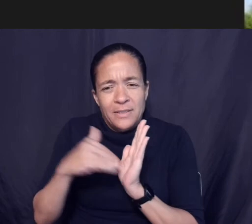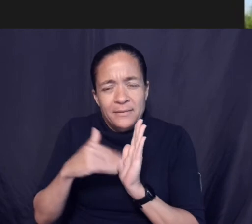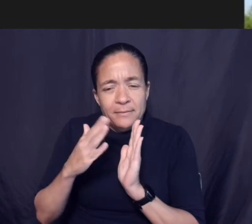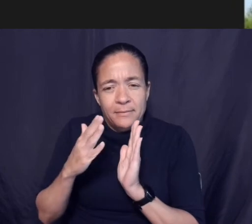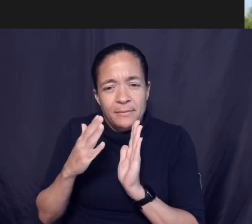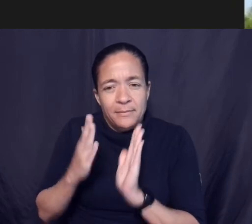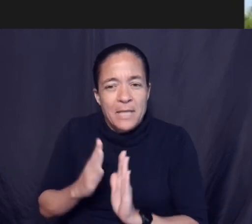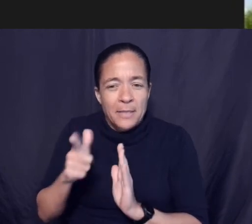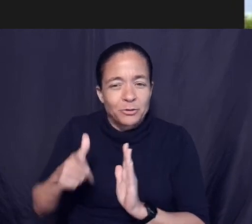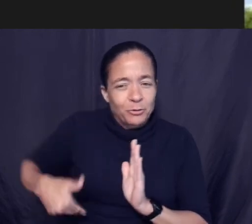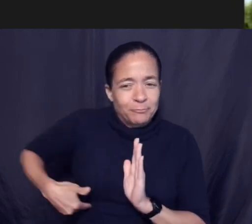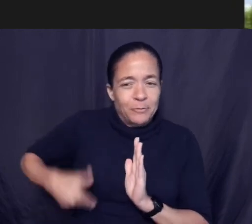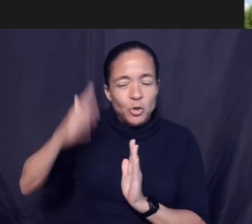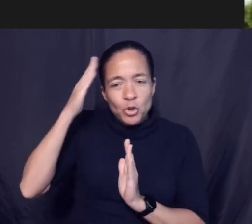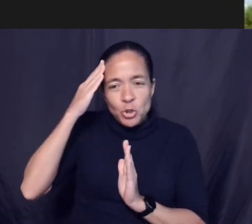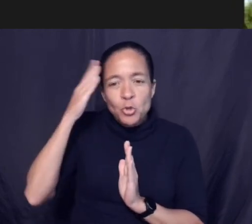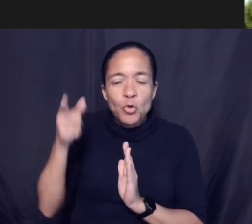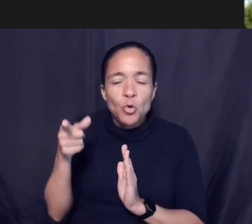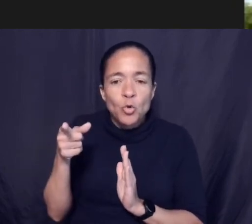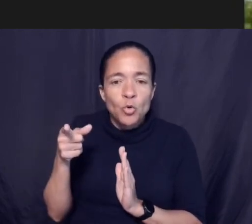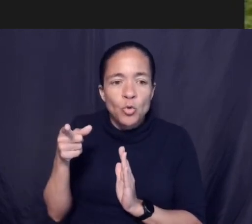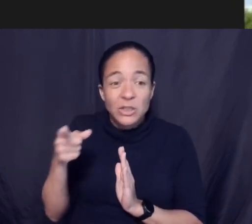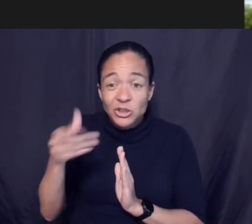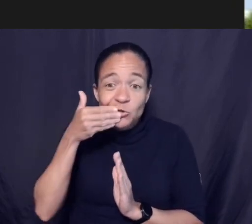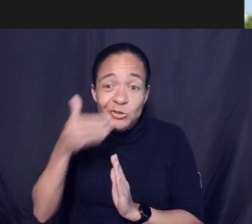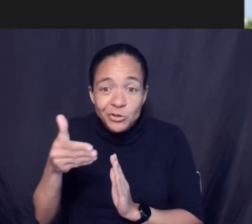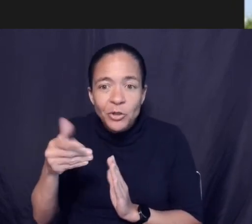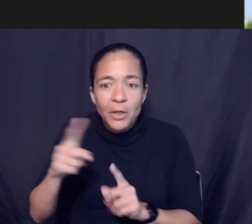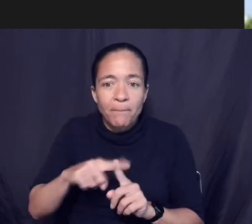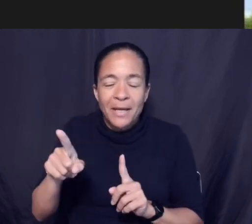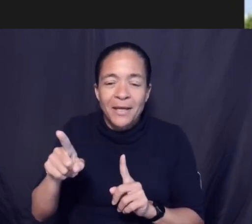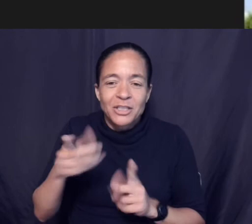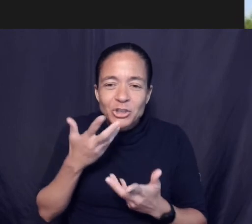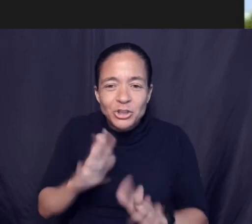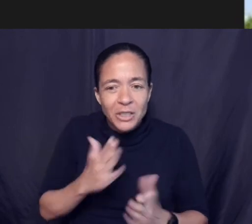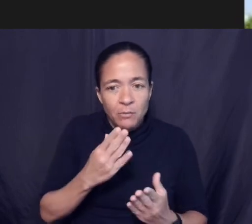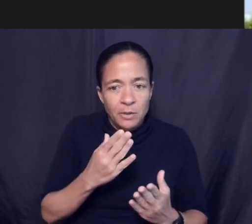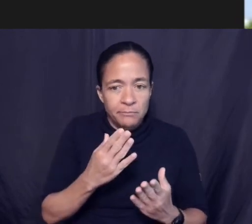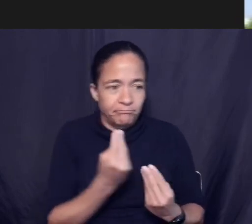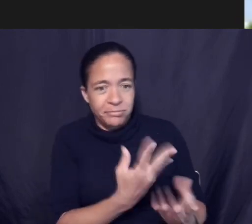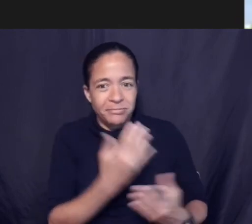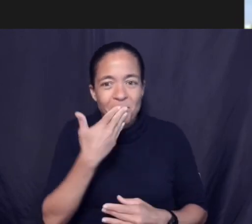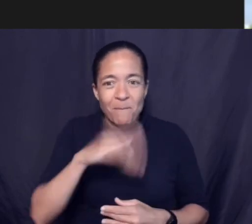guess, kind of knew, because our pediatrician is good, but she doesn't like giving out bad news.